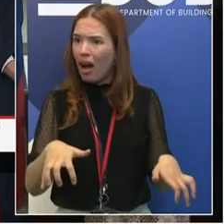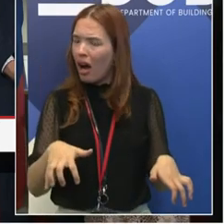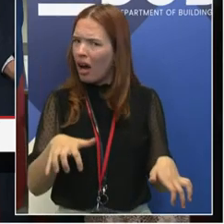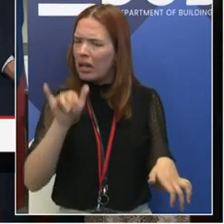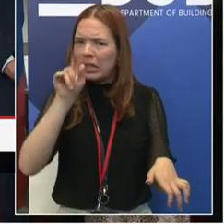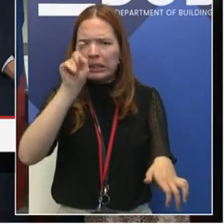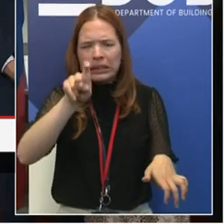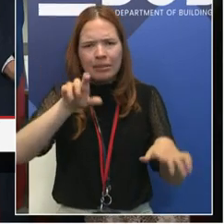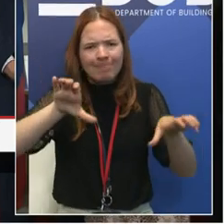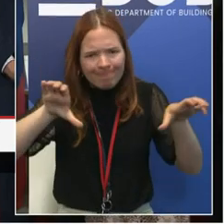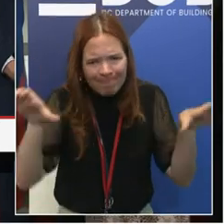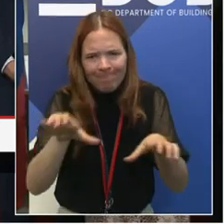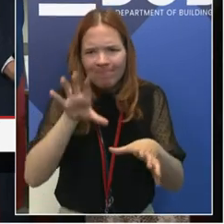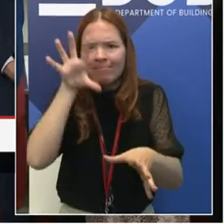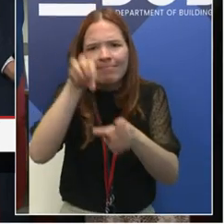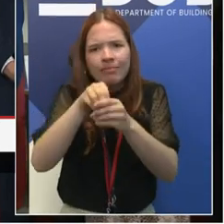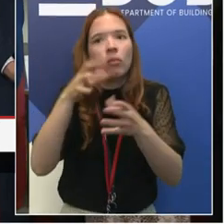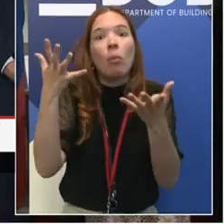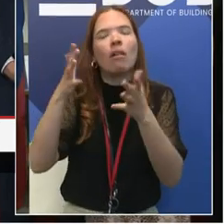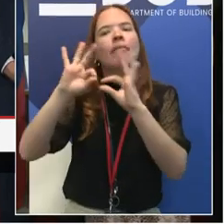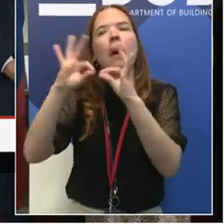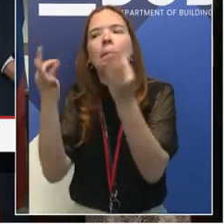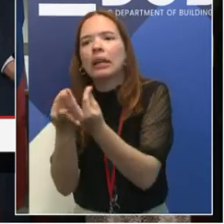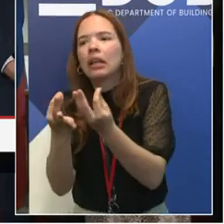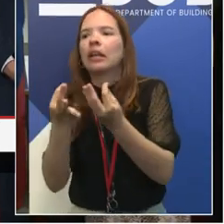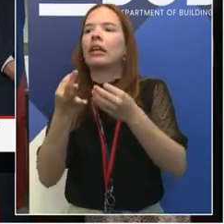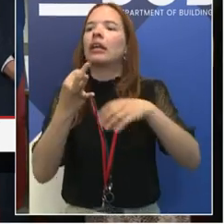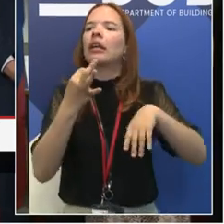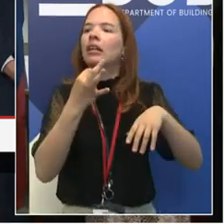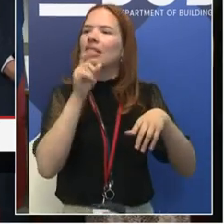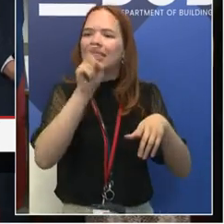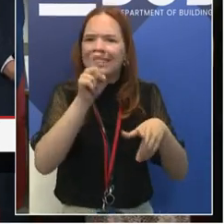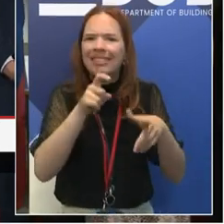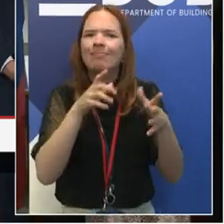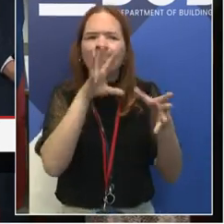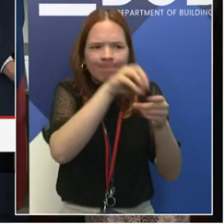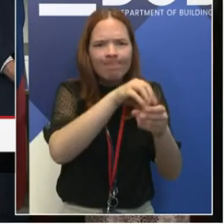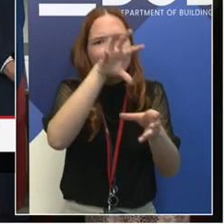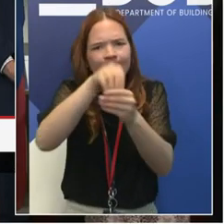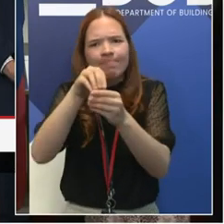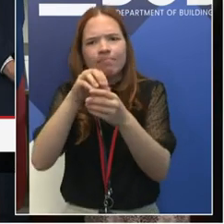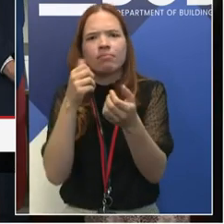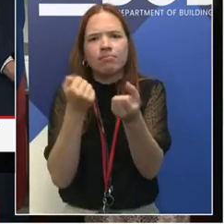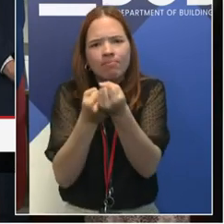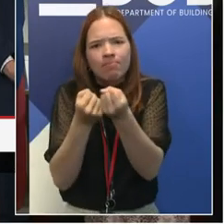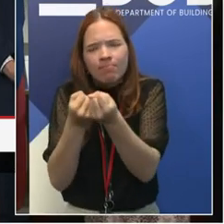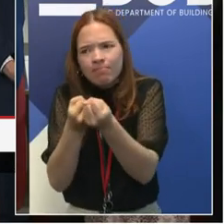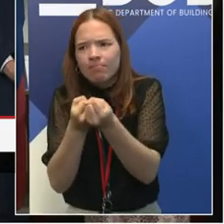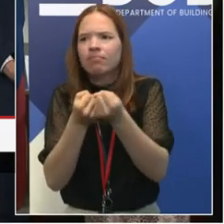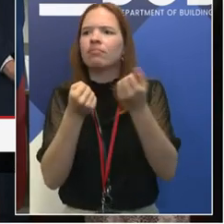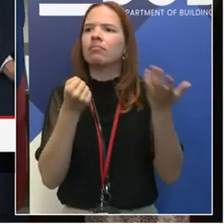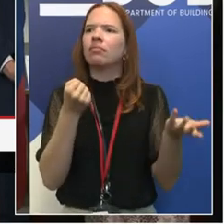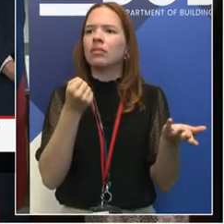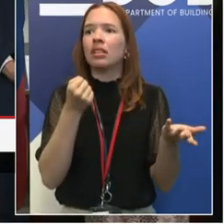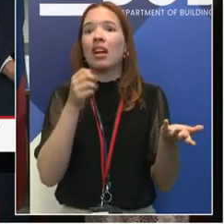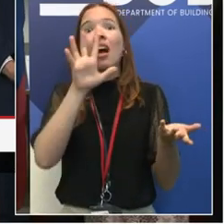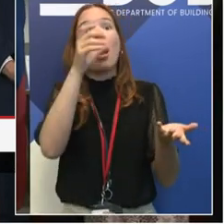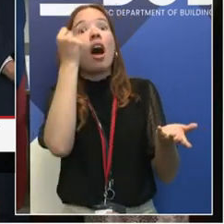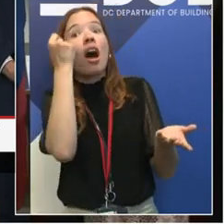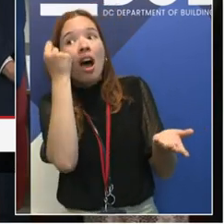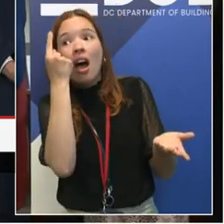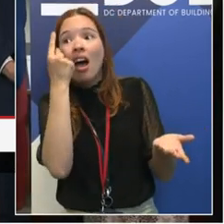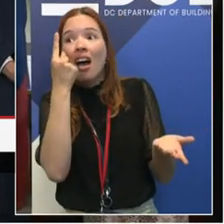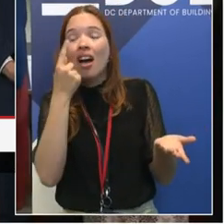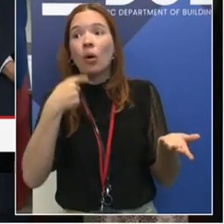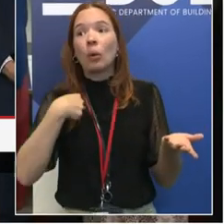and that's part of it. But we also have to stop thinking that if we have a 12-year-old with a gun, that the best place